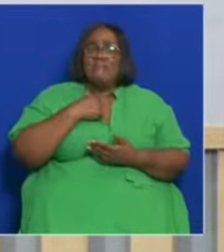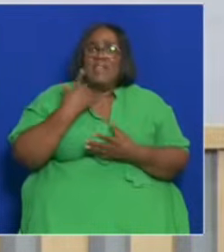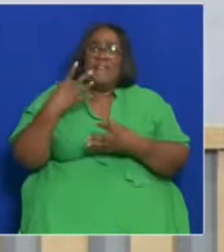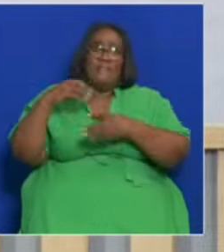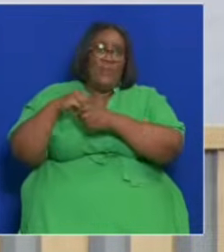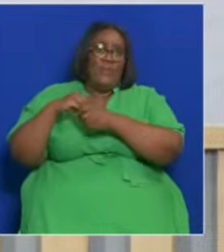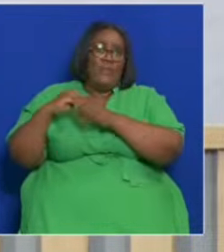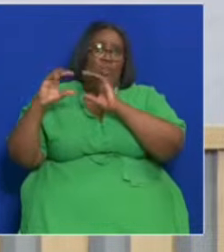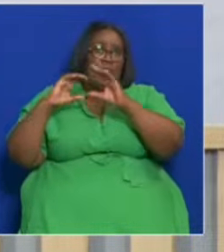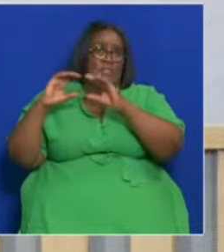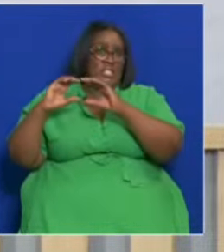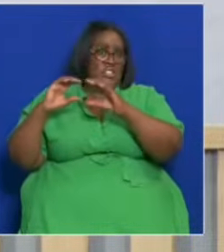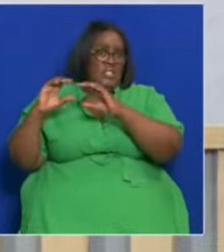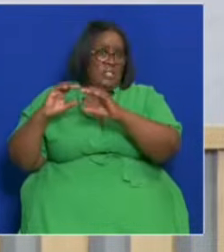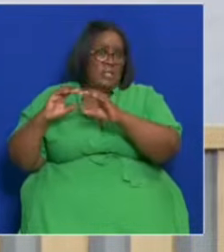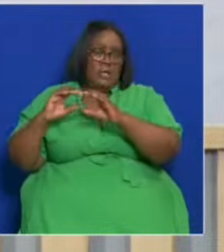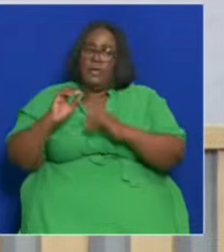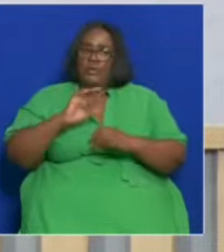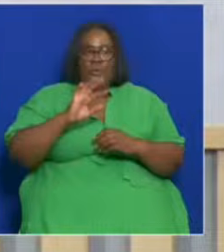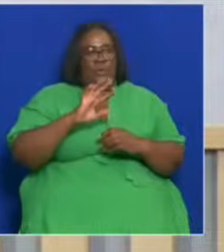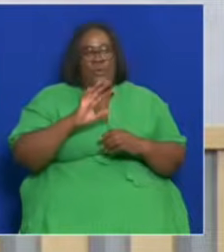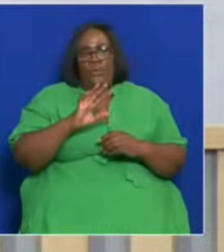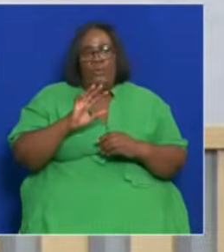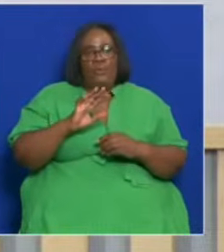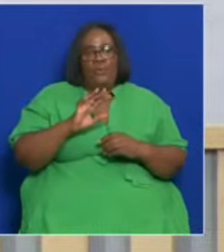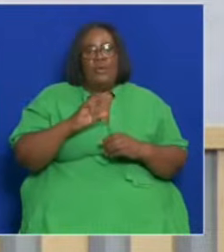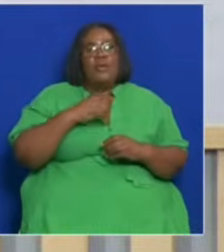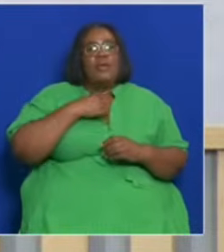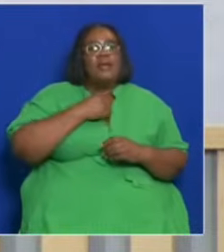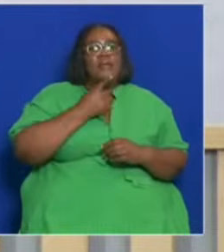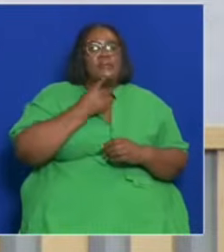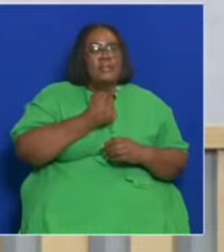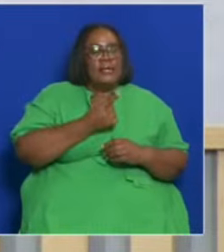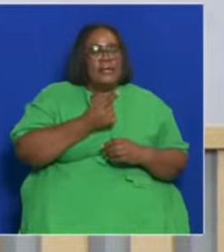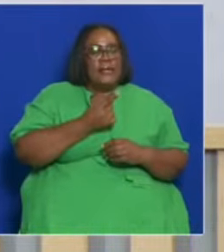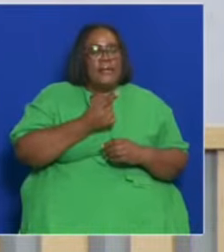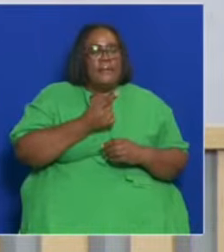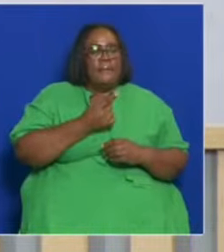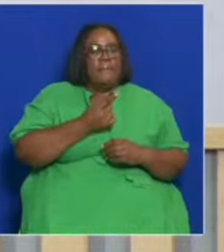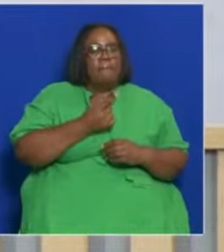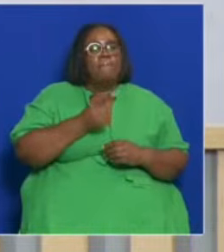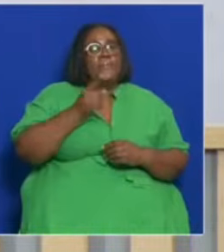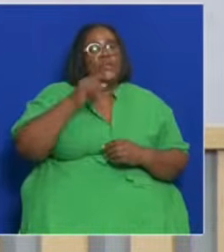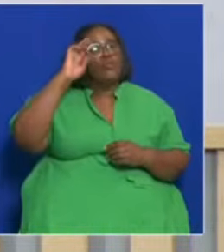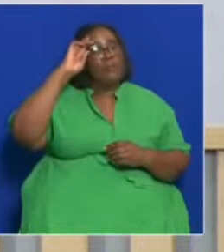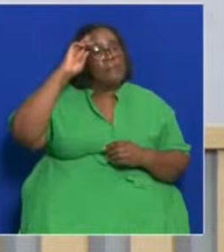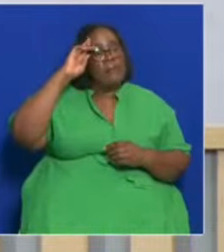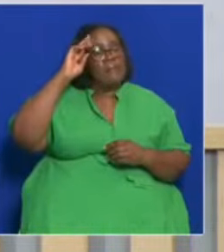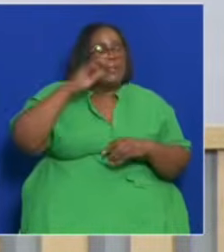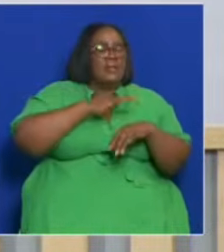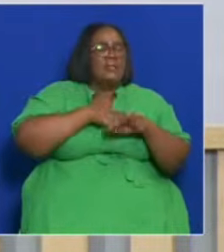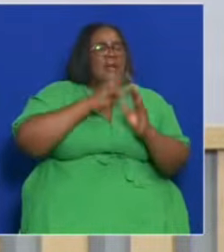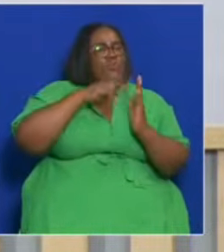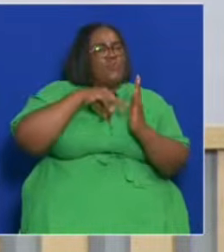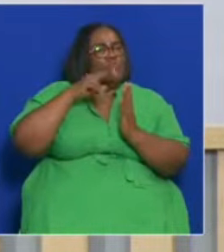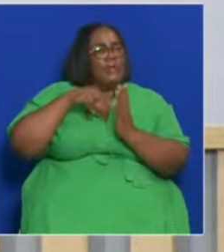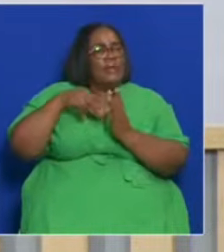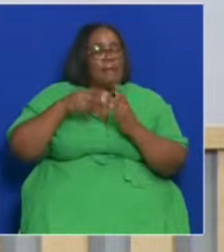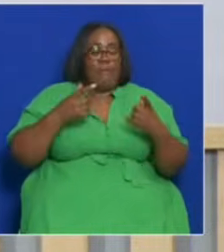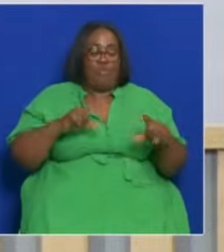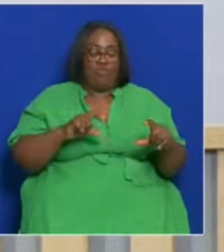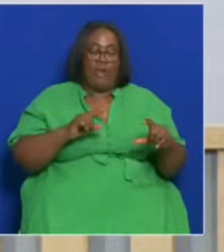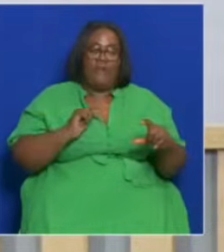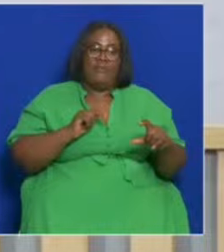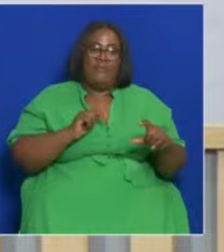I'm not saying you're part of the conversation. I'm saying that, do you recall when we read that paragraph, that what